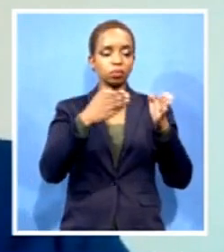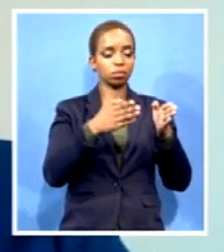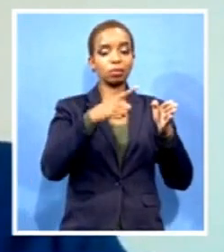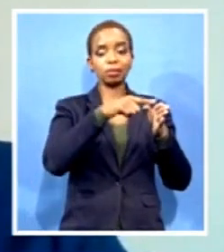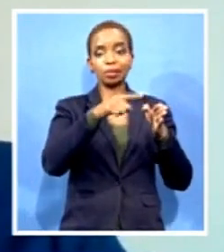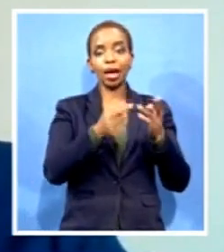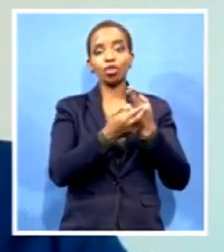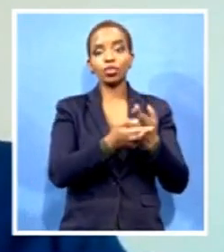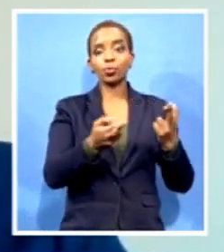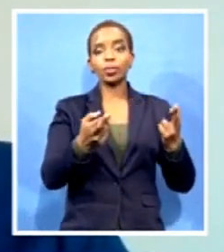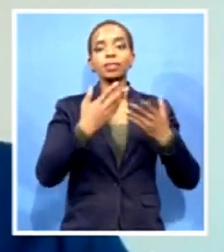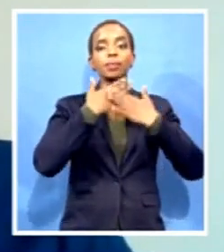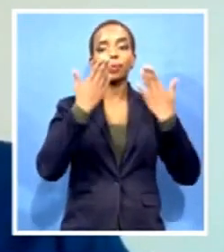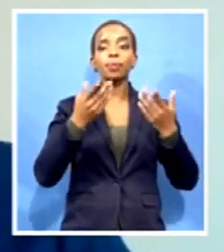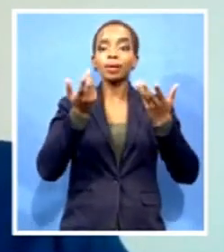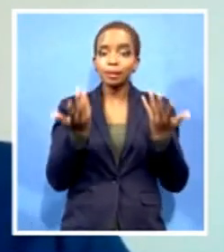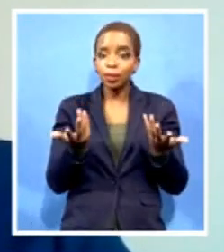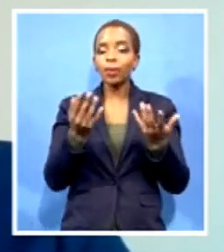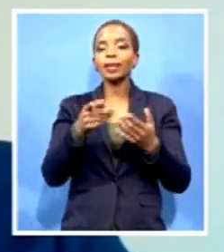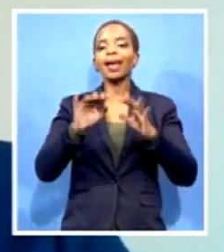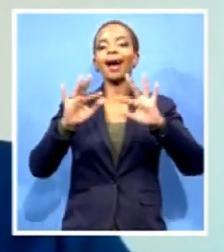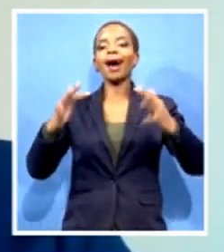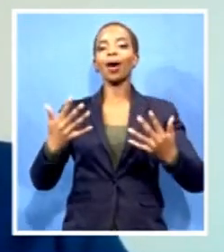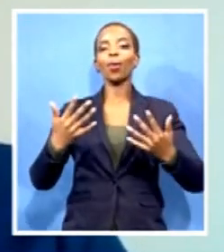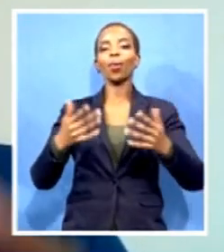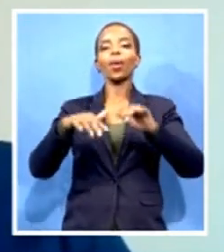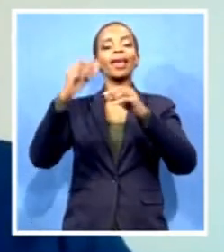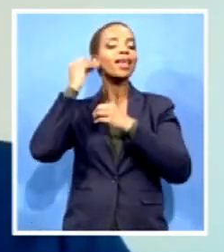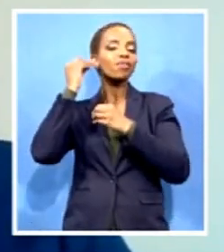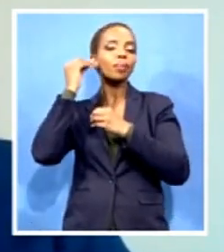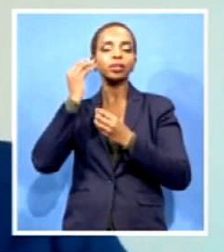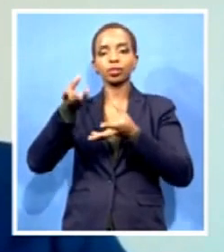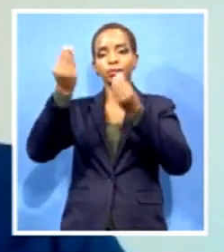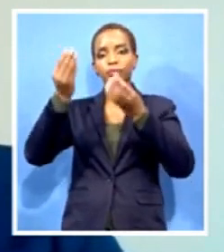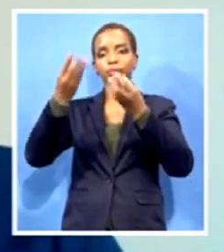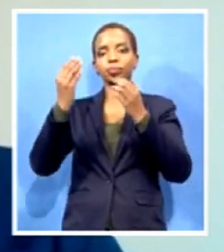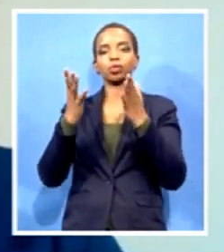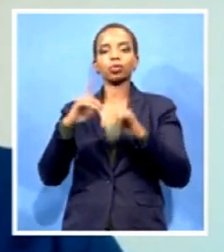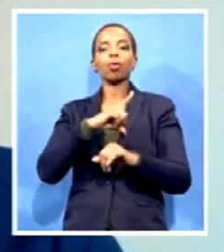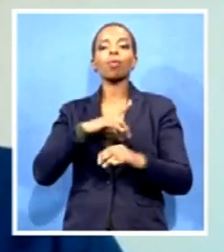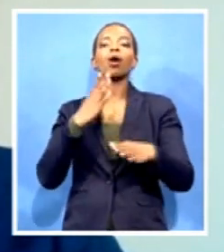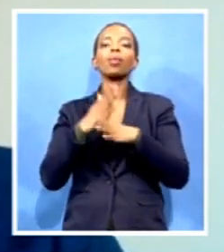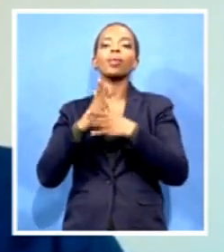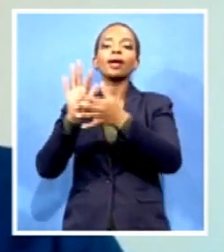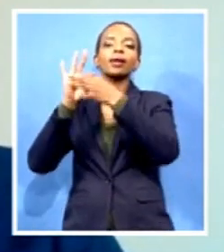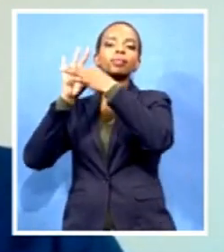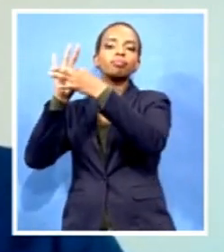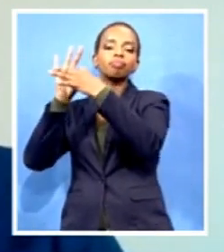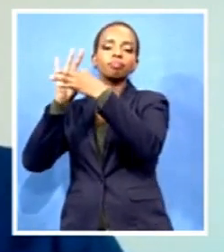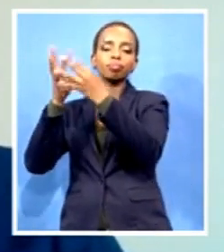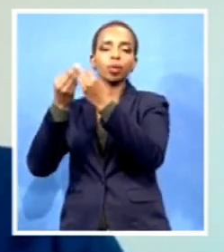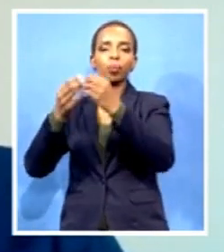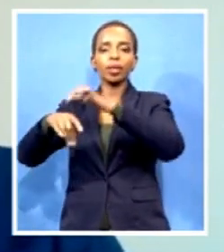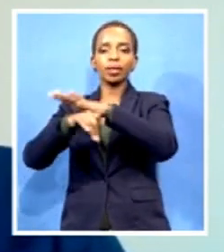we're getting equipped with information. We're working very closely with the districts in various locations. We heard Minister Blade